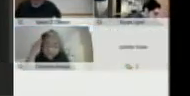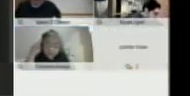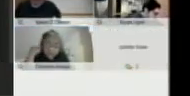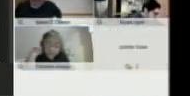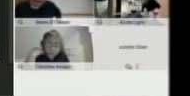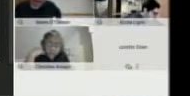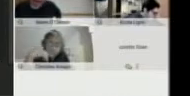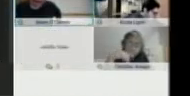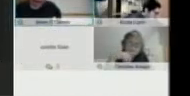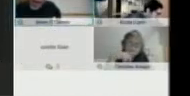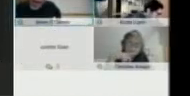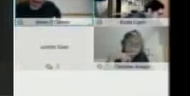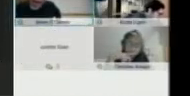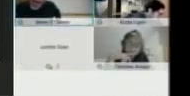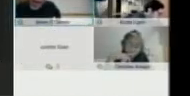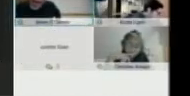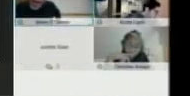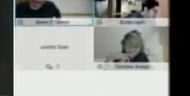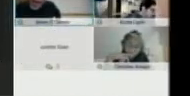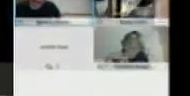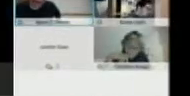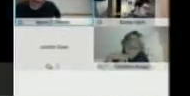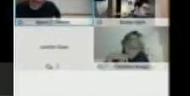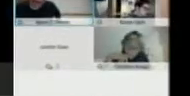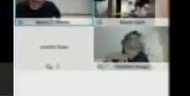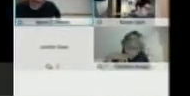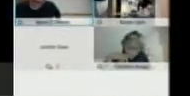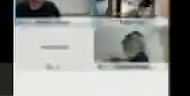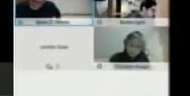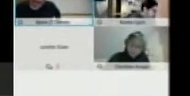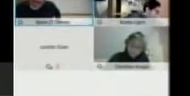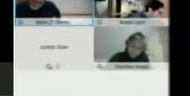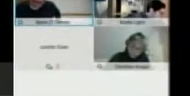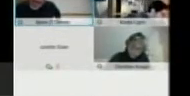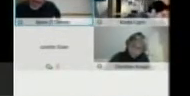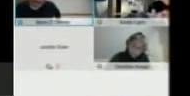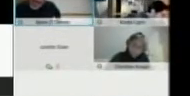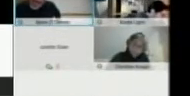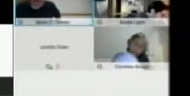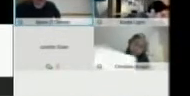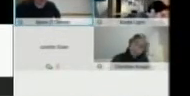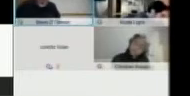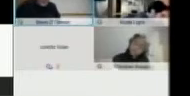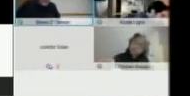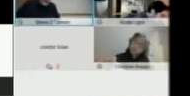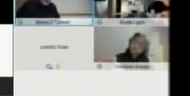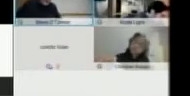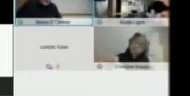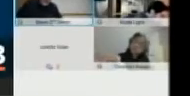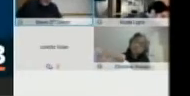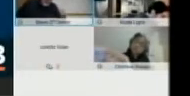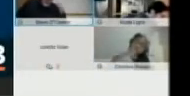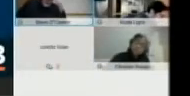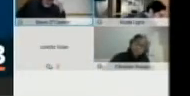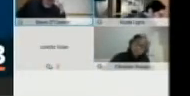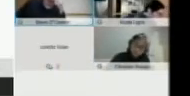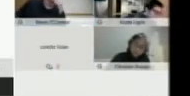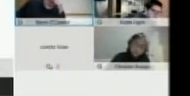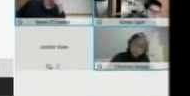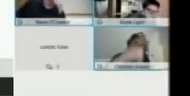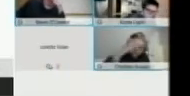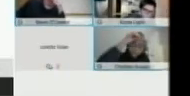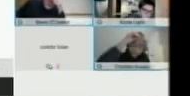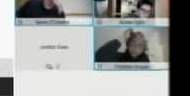Construct a new 2-story addition with roof deck above the existing first floor footprint and the renovation to the existing